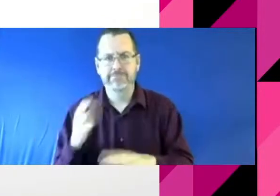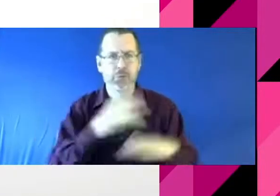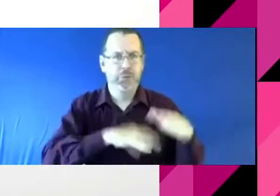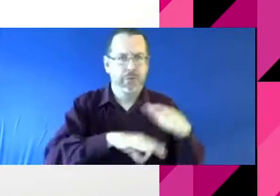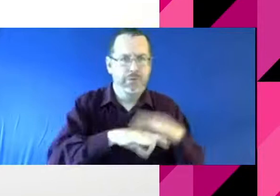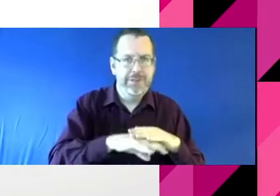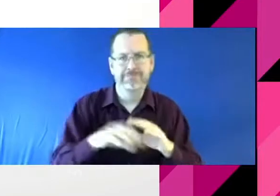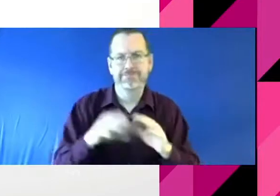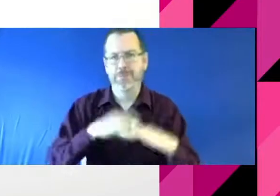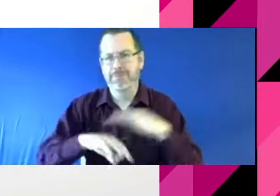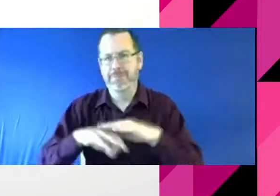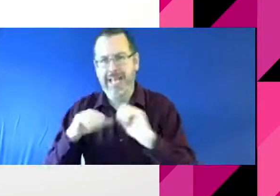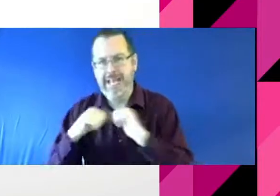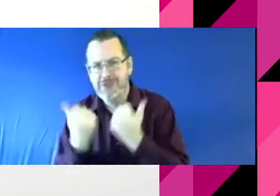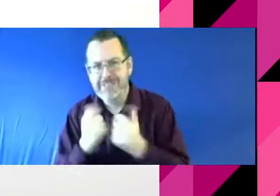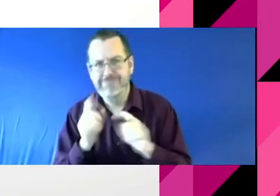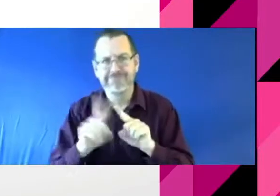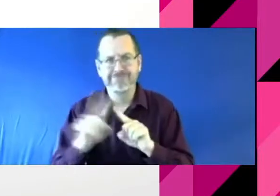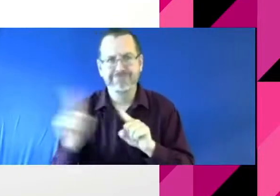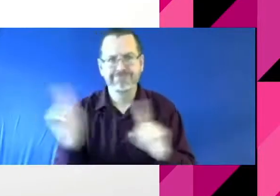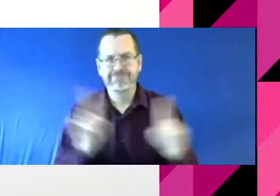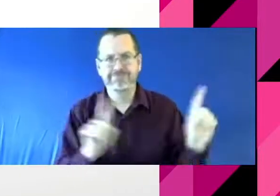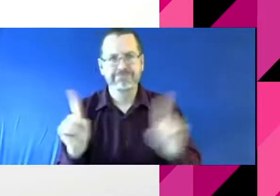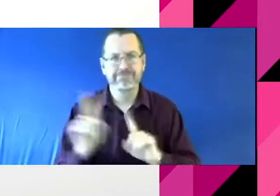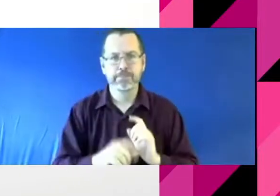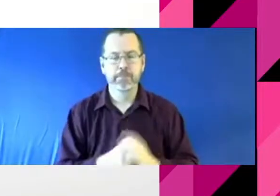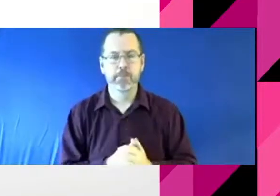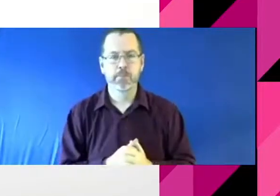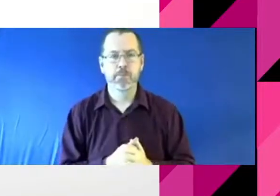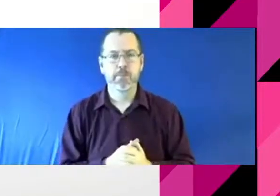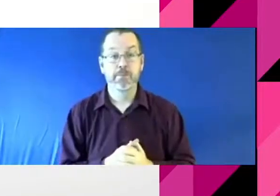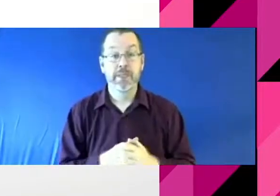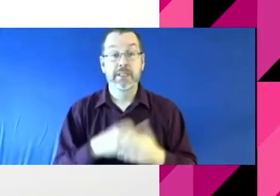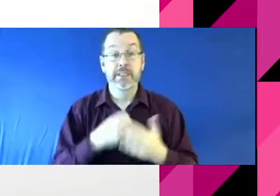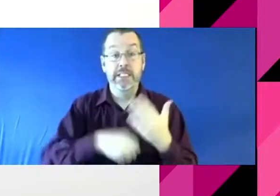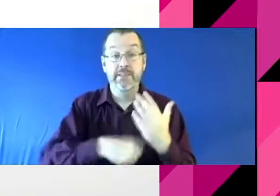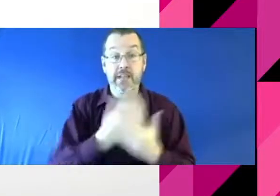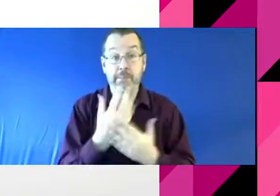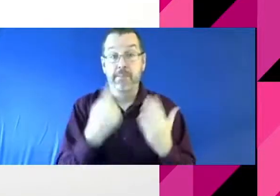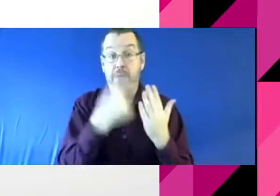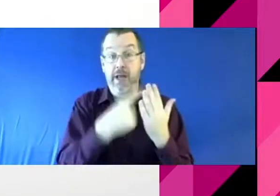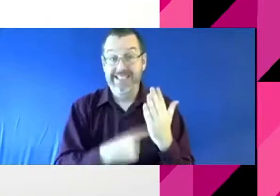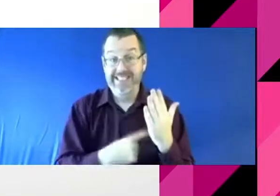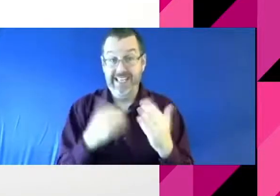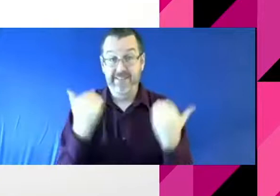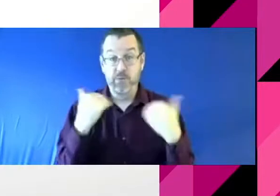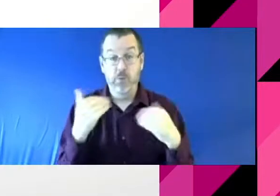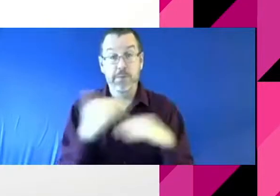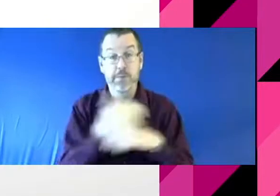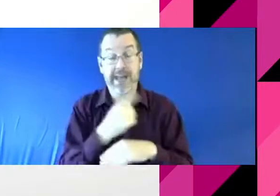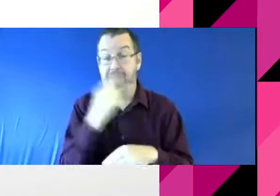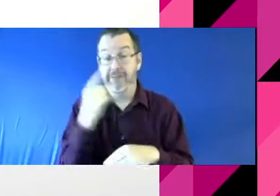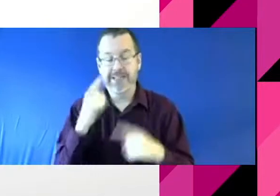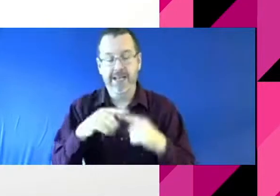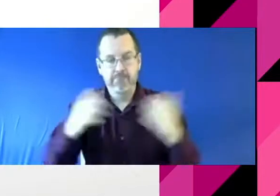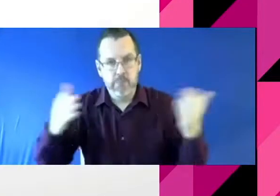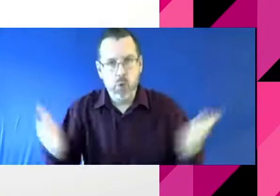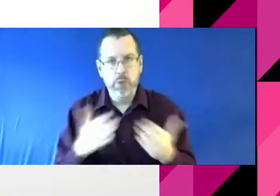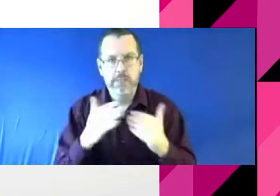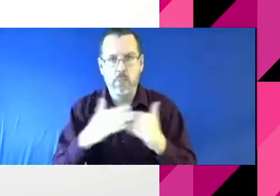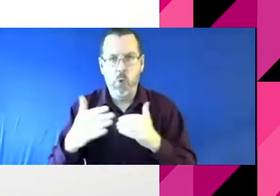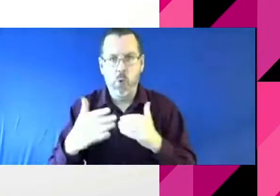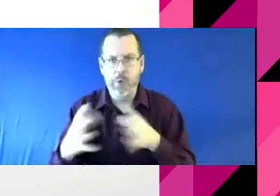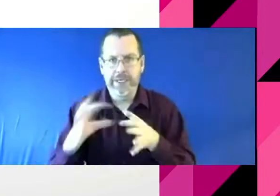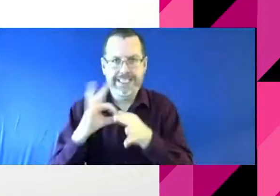government agencies. Developing policy informed by evidence and promoting greater collaboration among disability stakeholders is